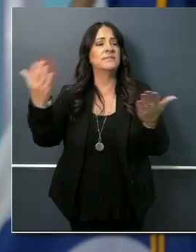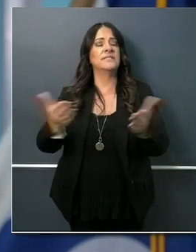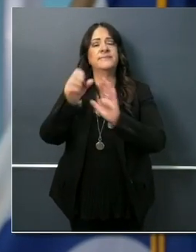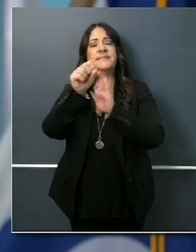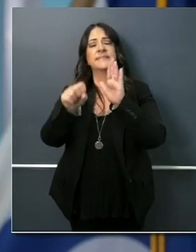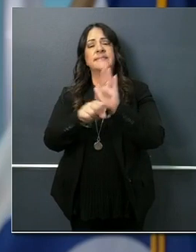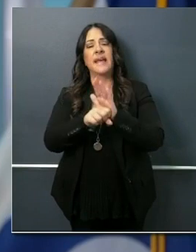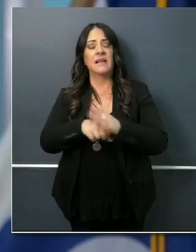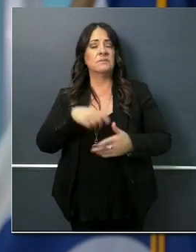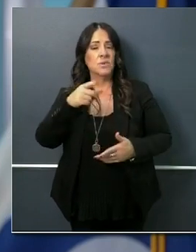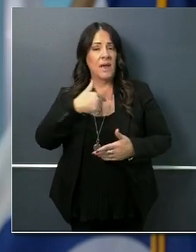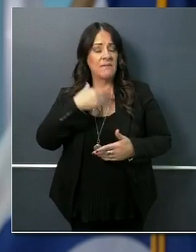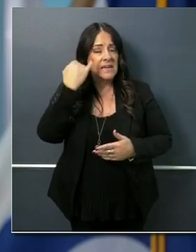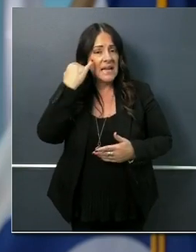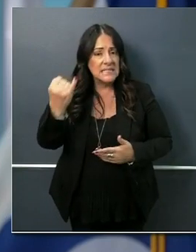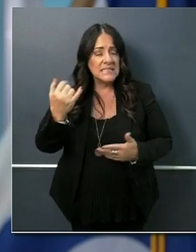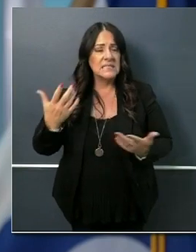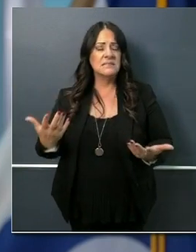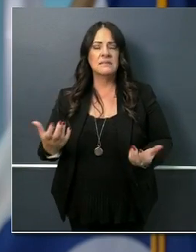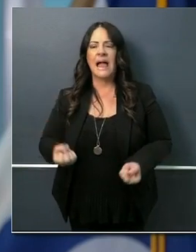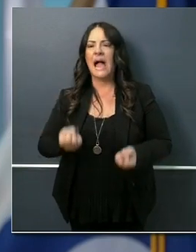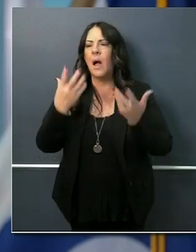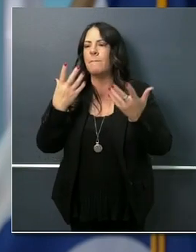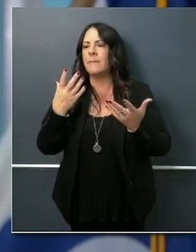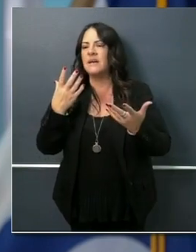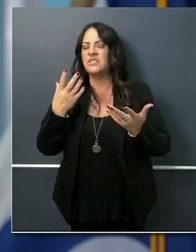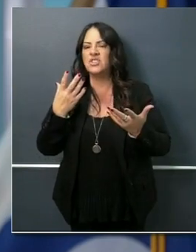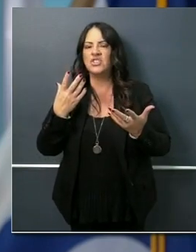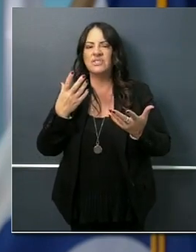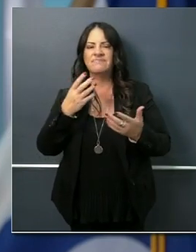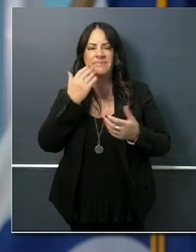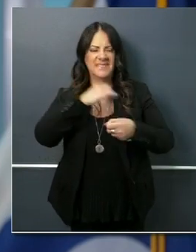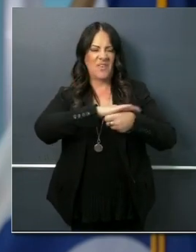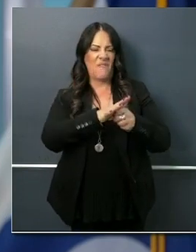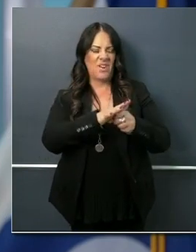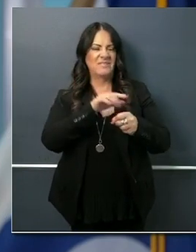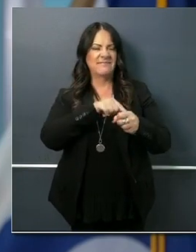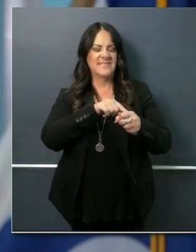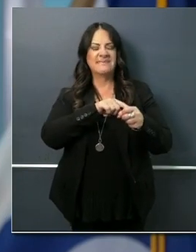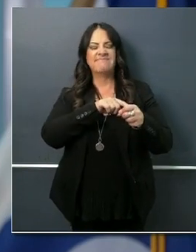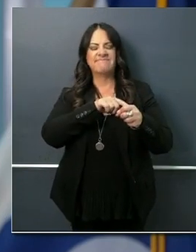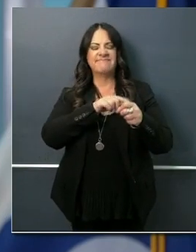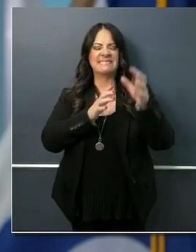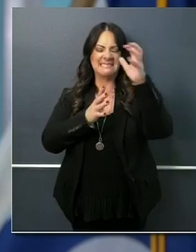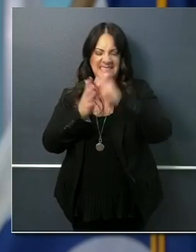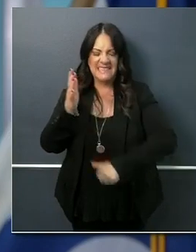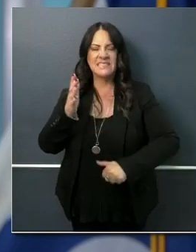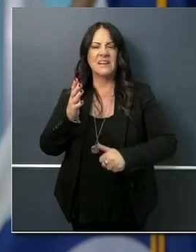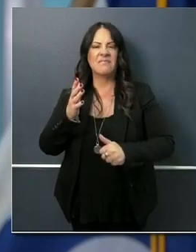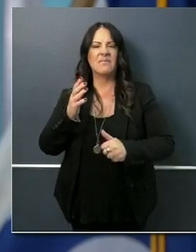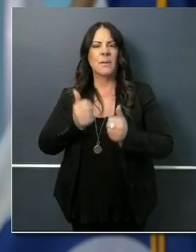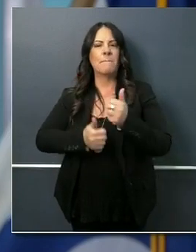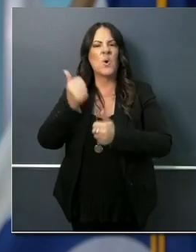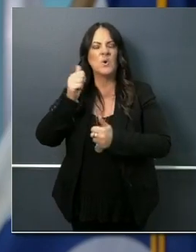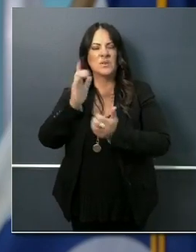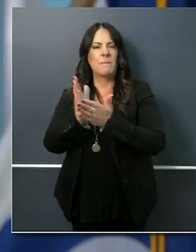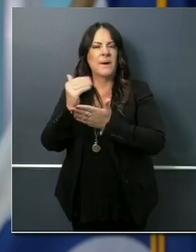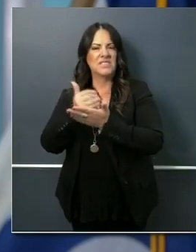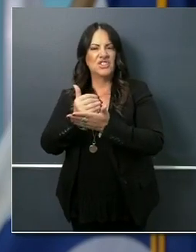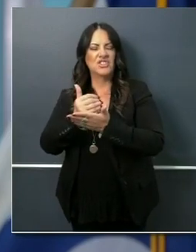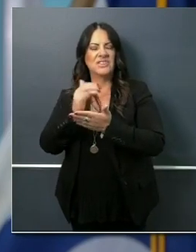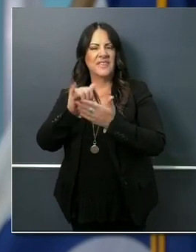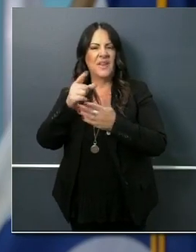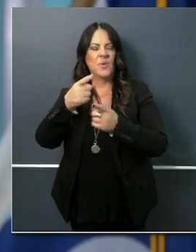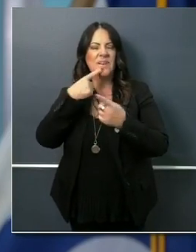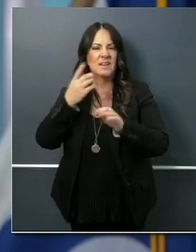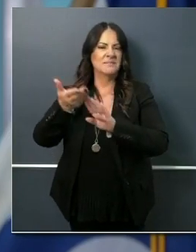ballpark estimate for how much coronavirus will eat up. We're still putting that together. We do have a ballpark estimate, but we're still